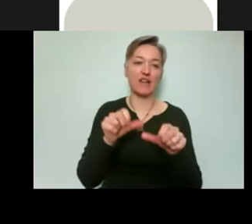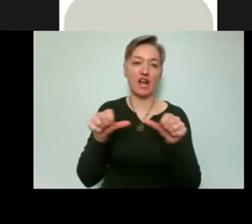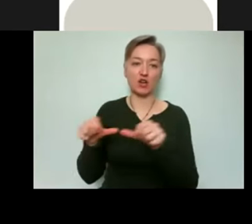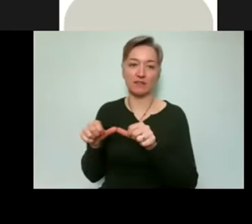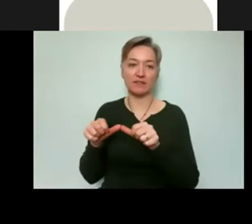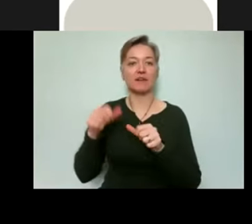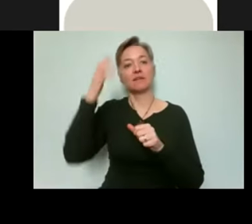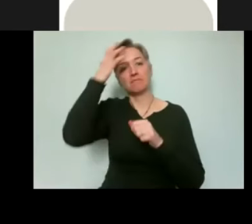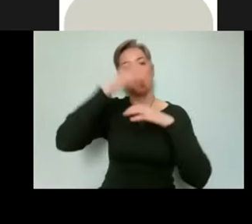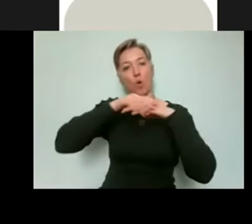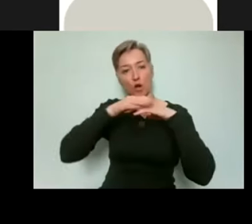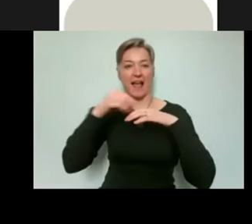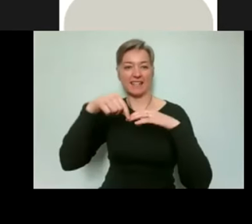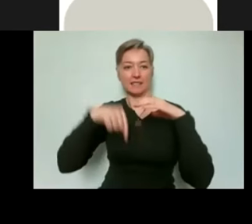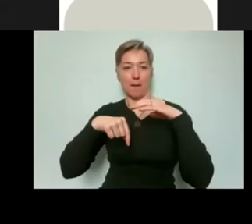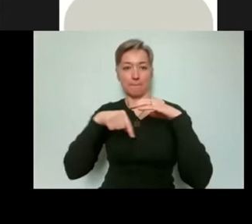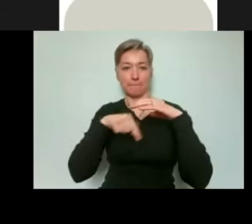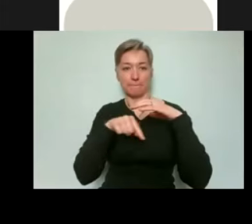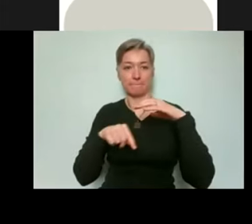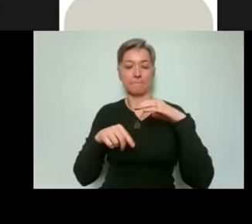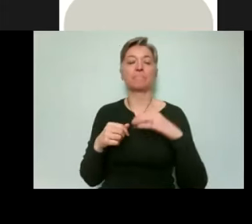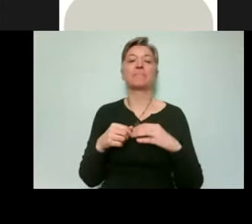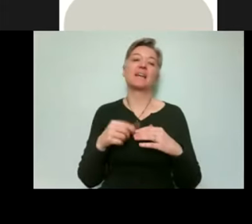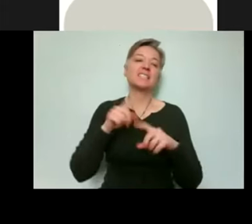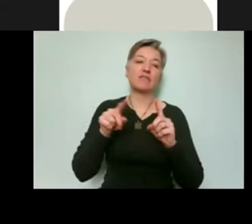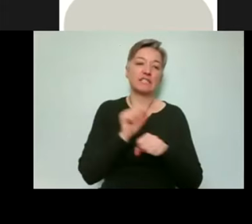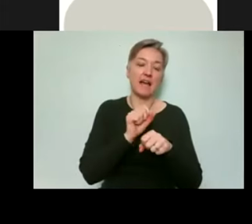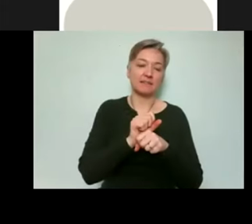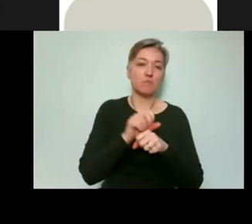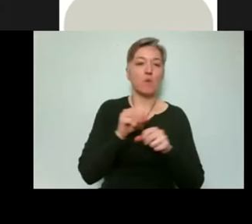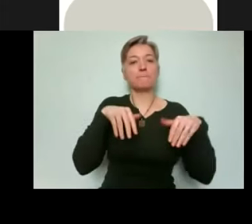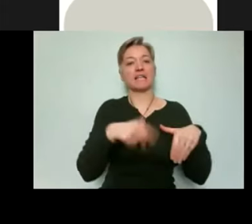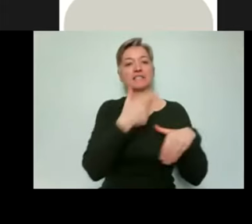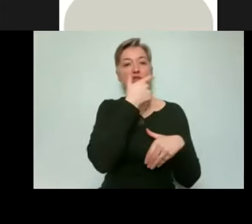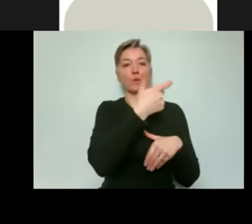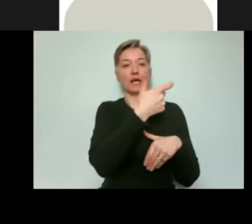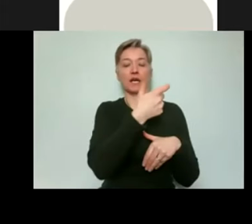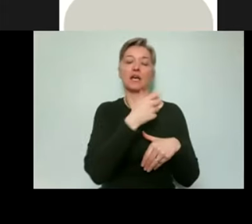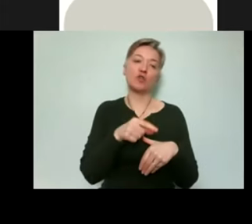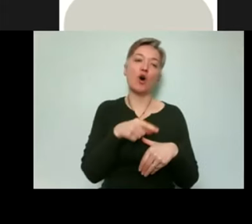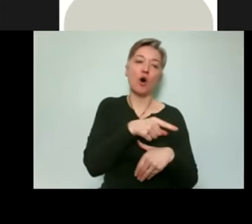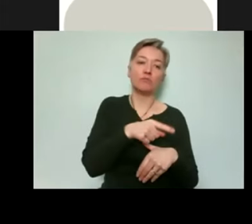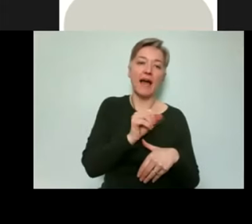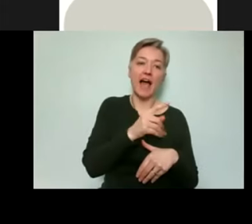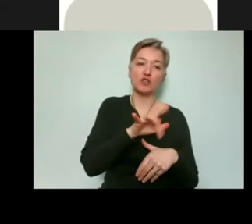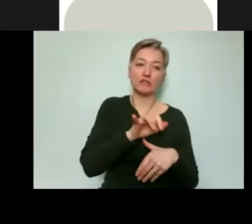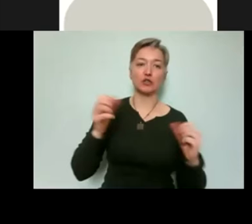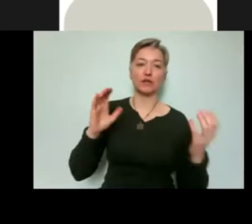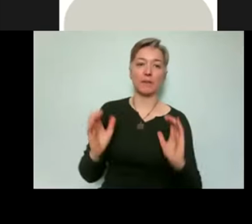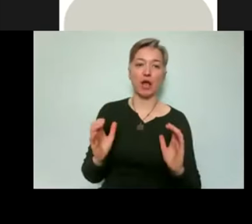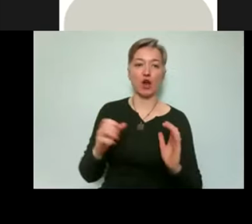and subcortical. And it was in a different task, passively viewing task. So she was able to compare